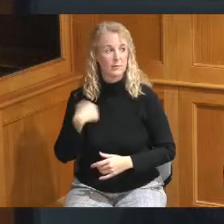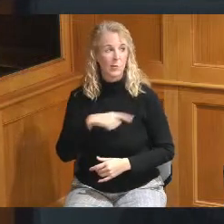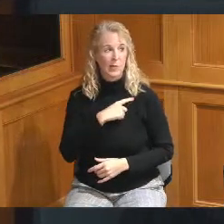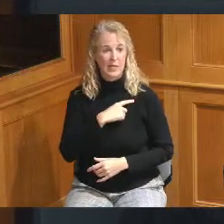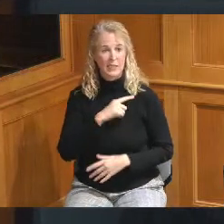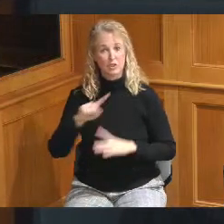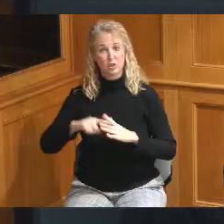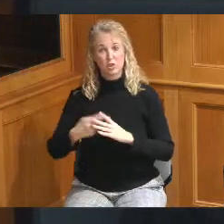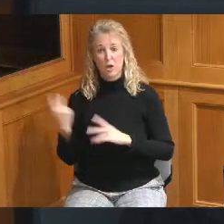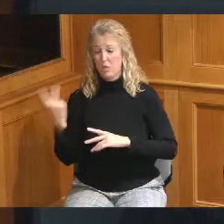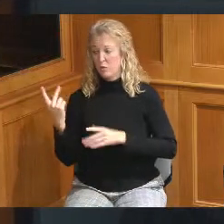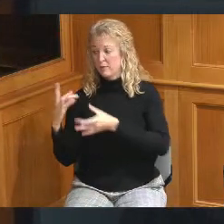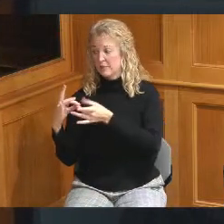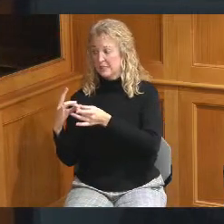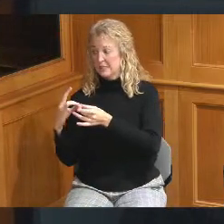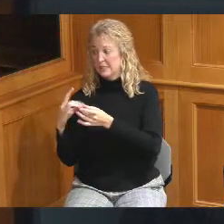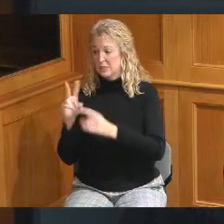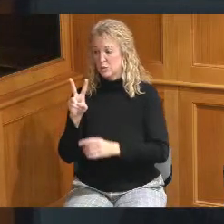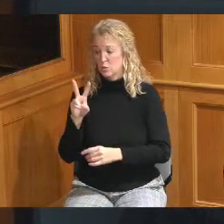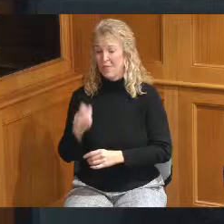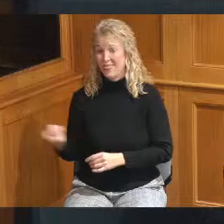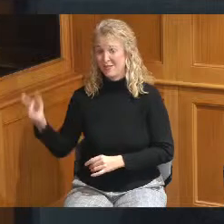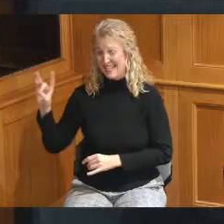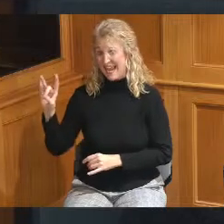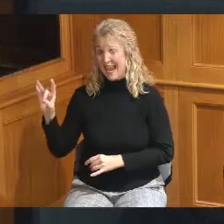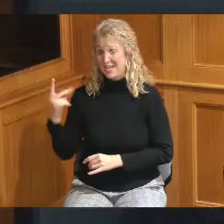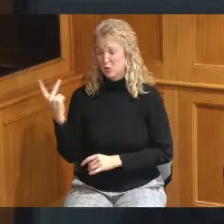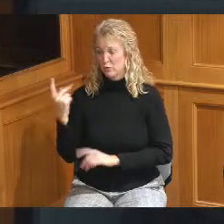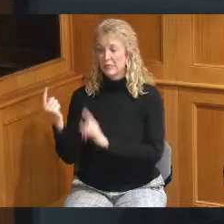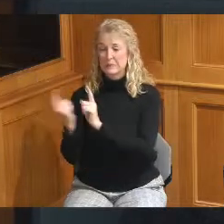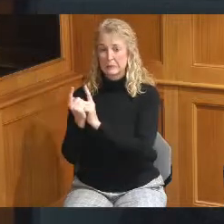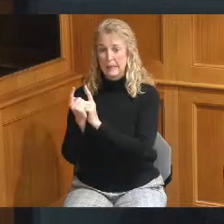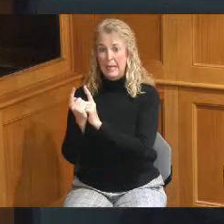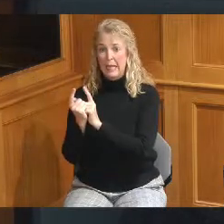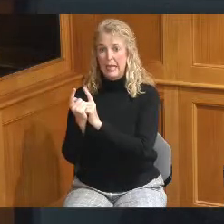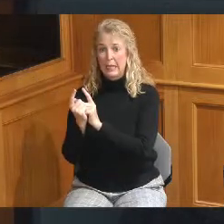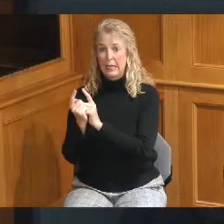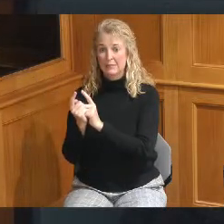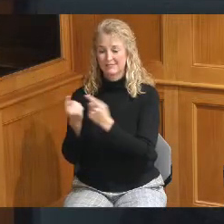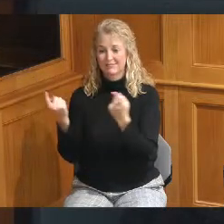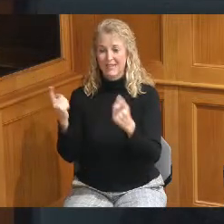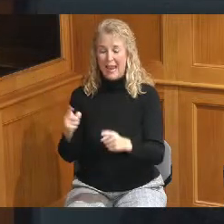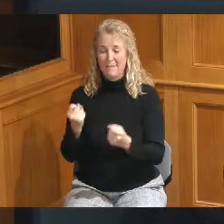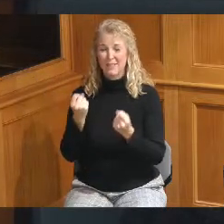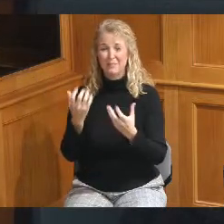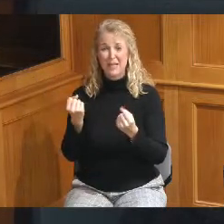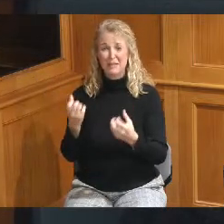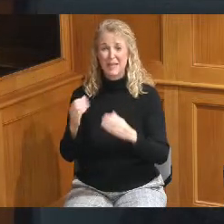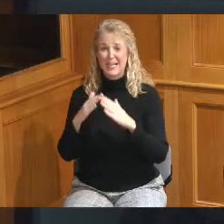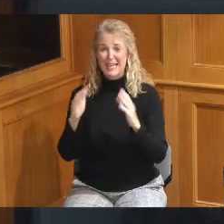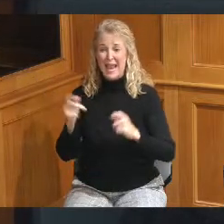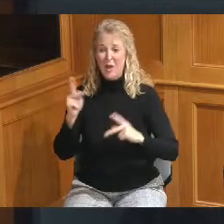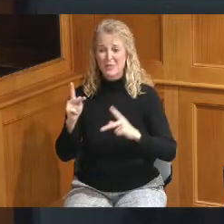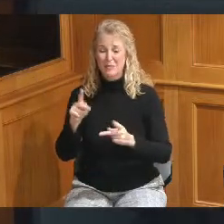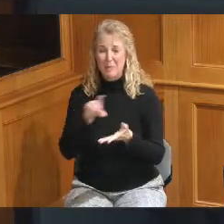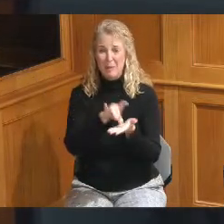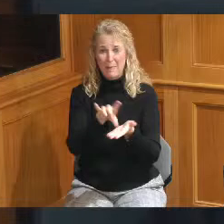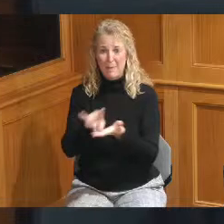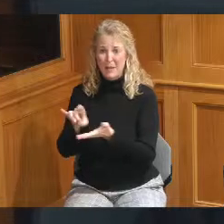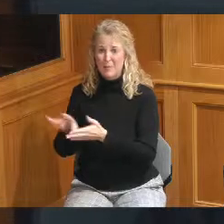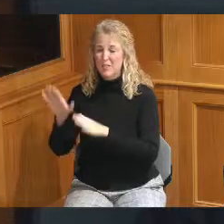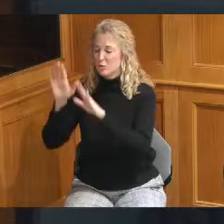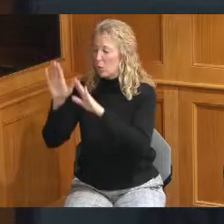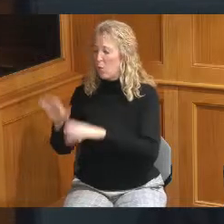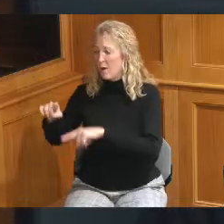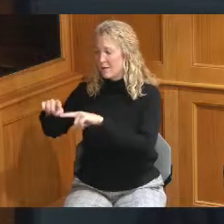We started our relationship back in 2008 and 2009 during the foreclosure crisis, and she was such a great, reliable